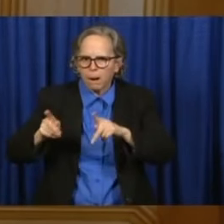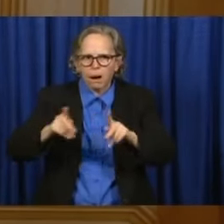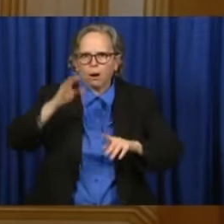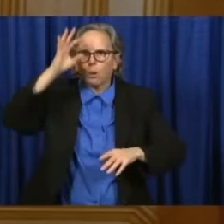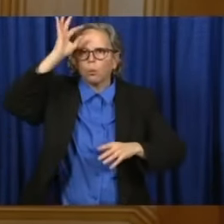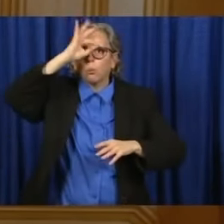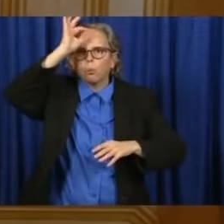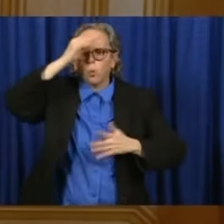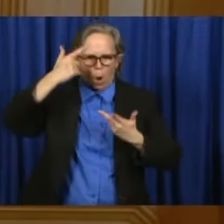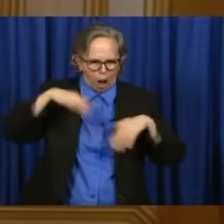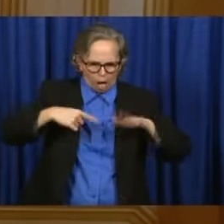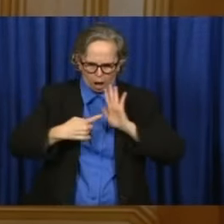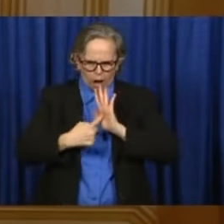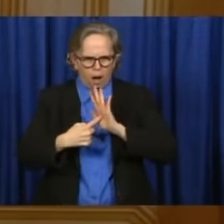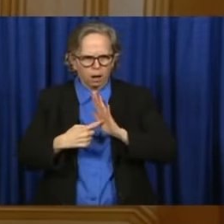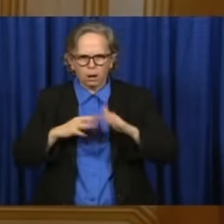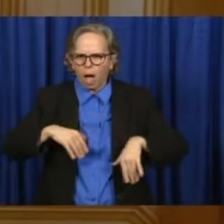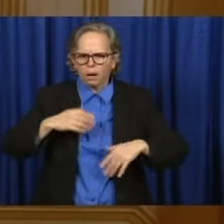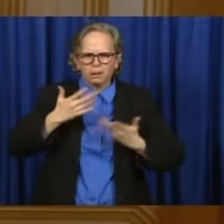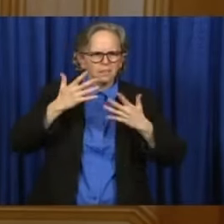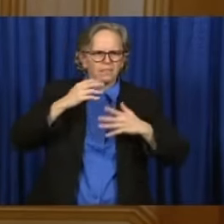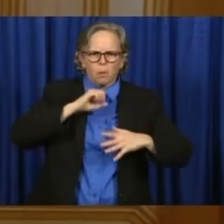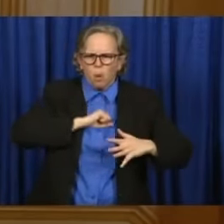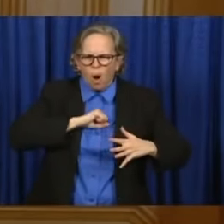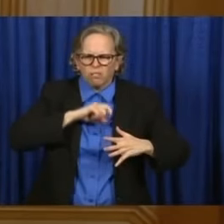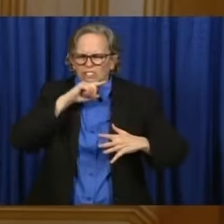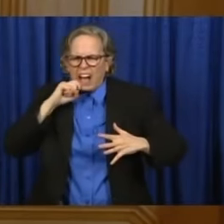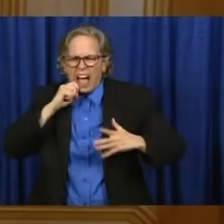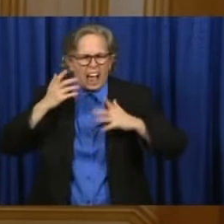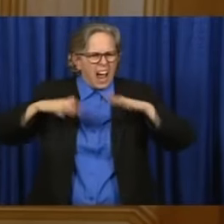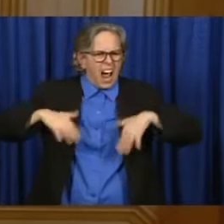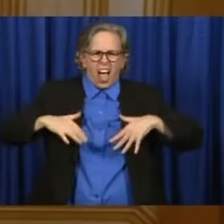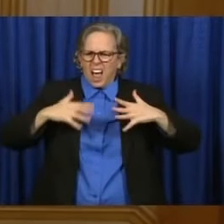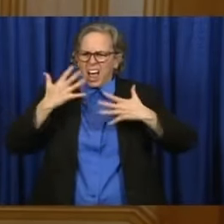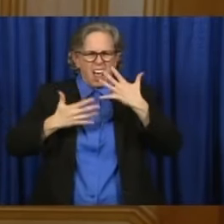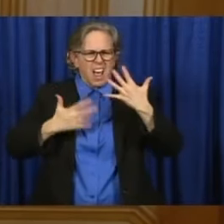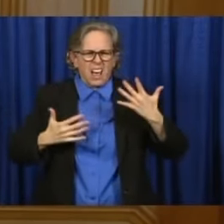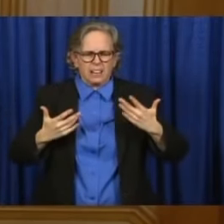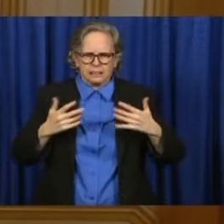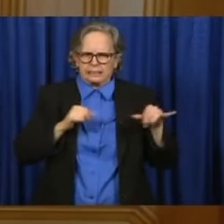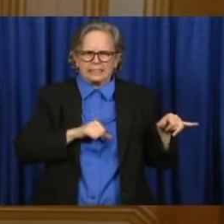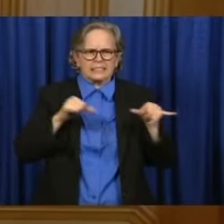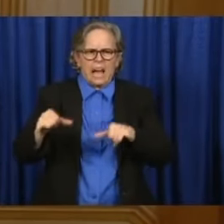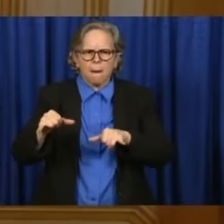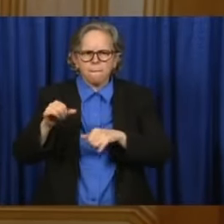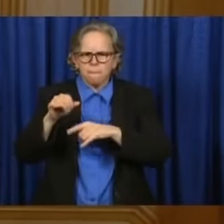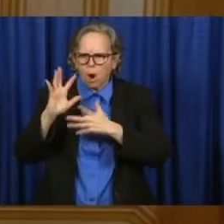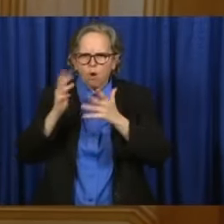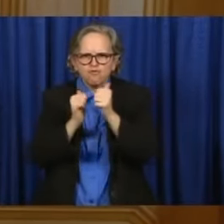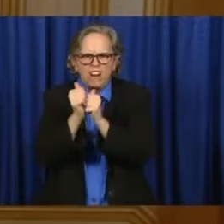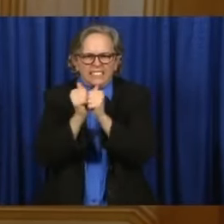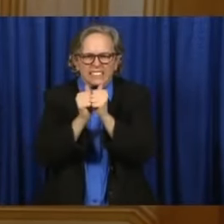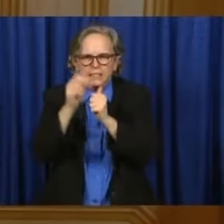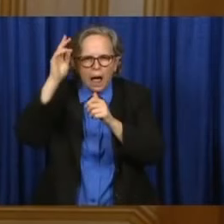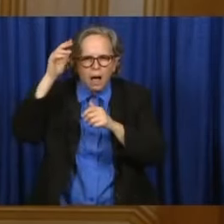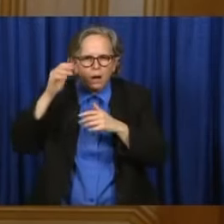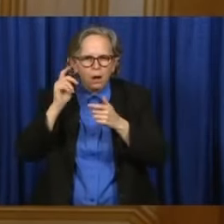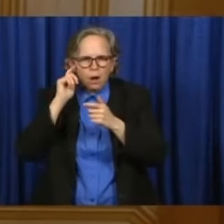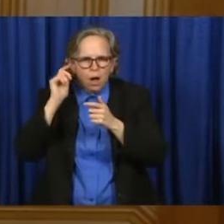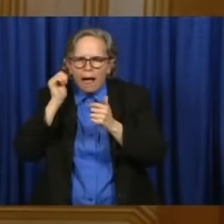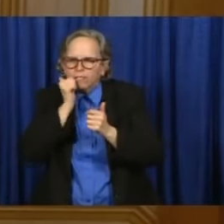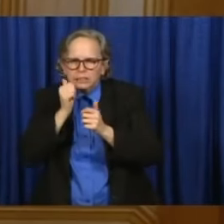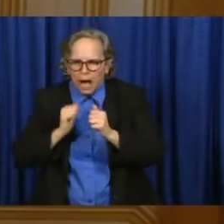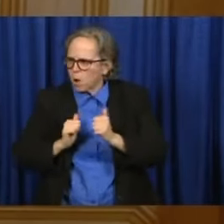show yet the symptoms. We are in a race. What we do each day impacts our defenders.